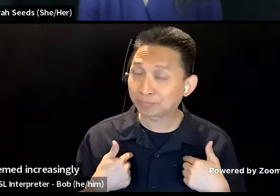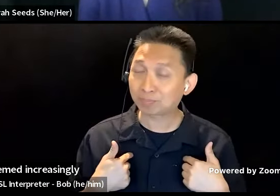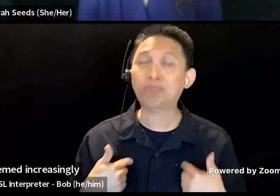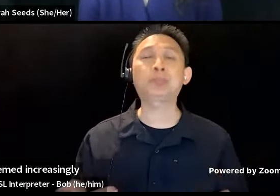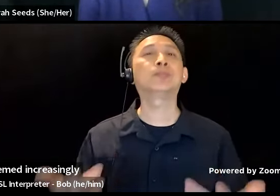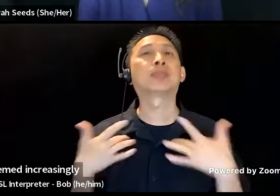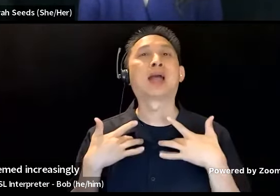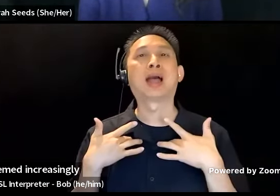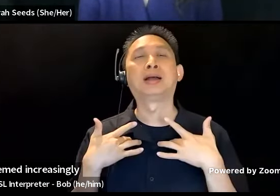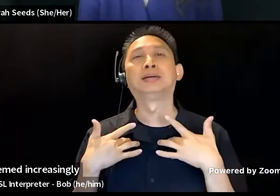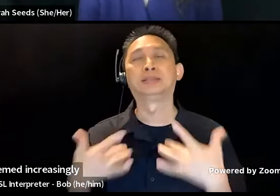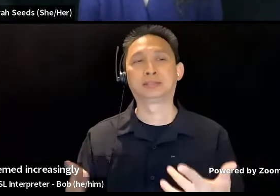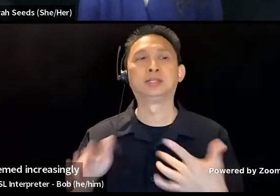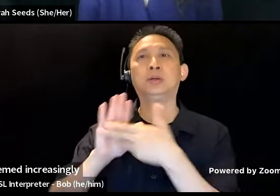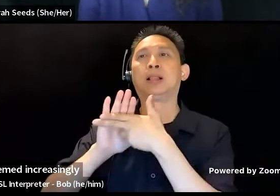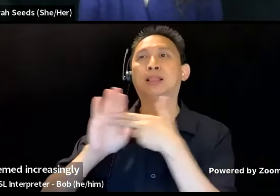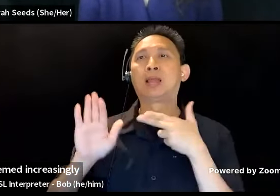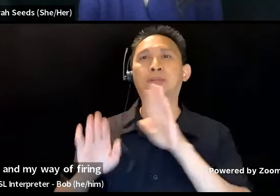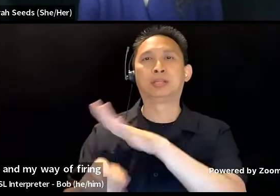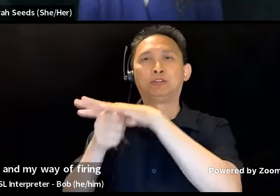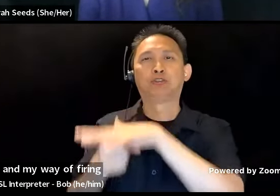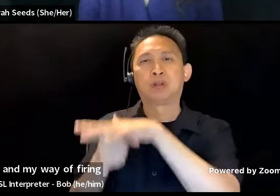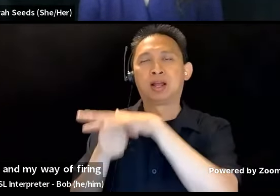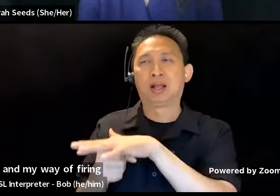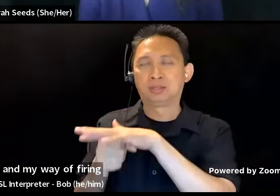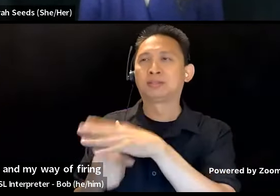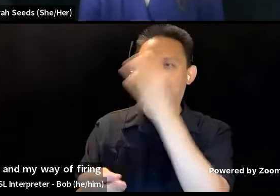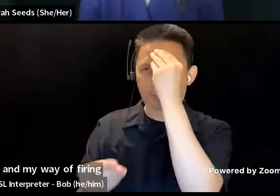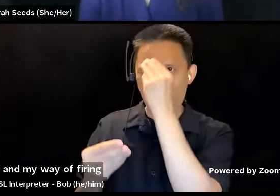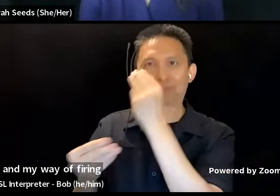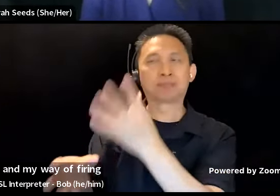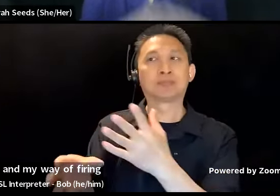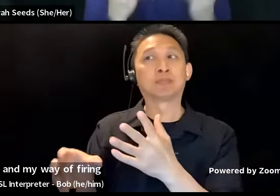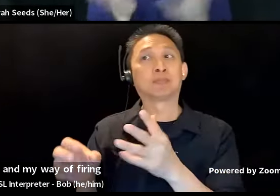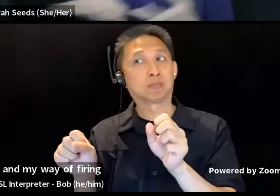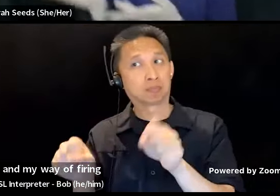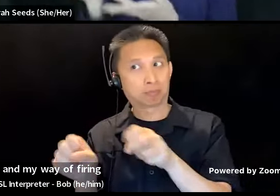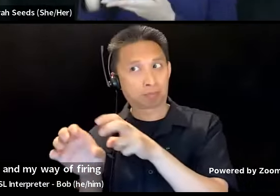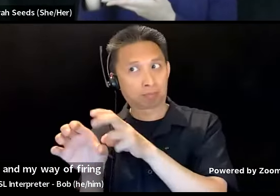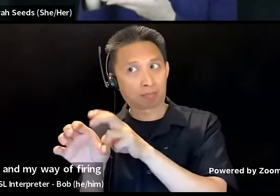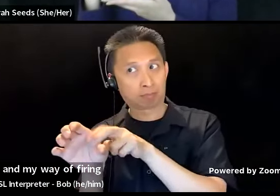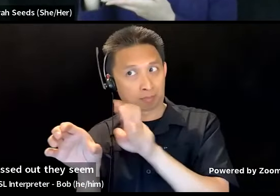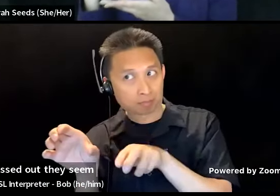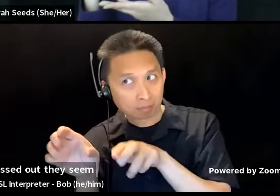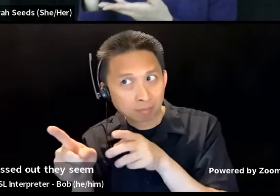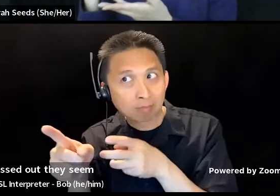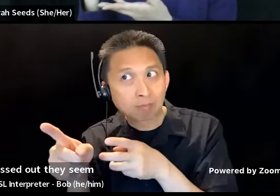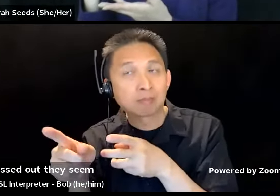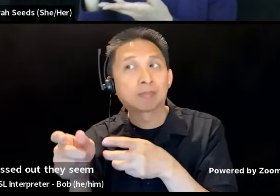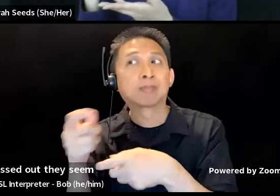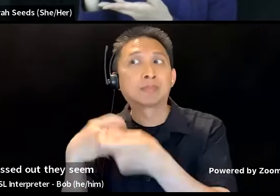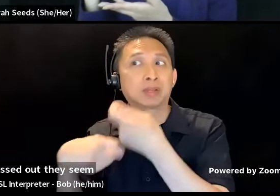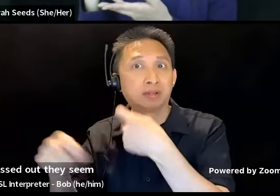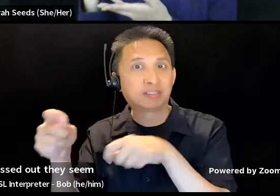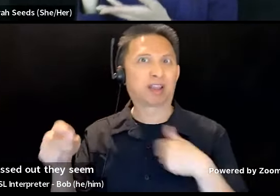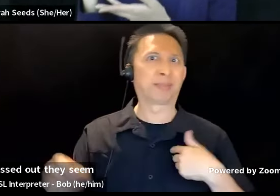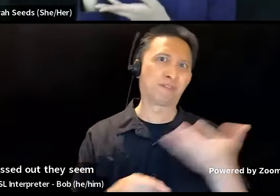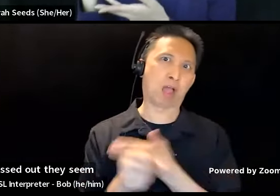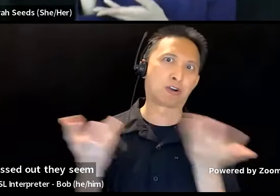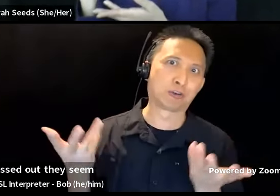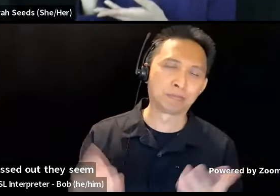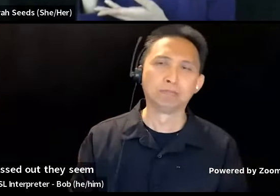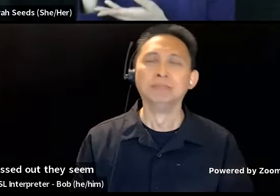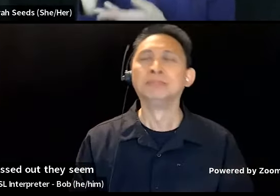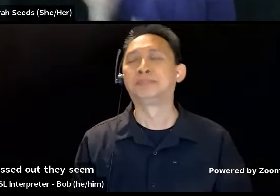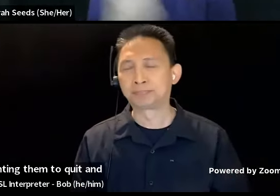label how stressed out they seem and kind of give them an out of wanting them to quit and see if they quit.